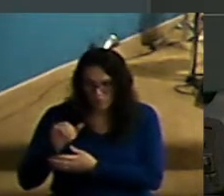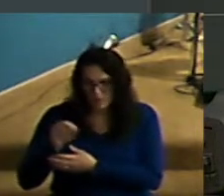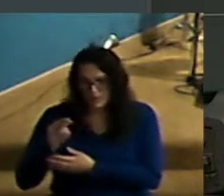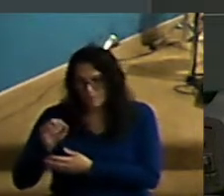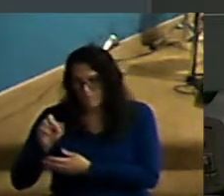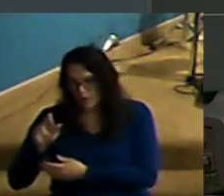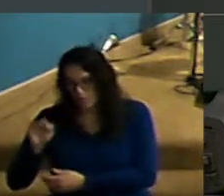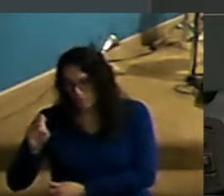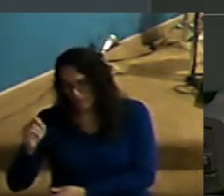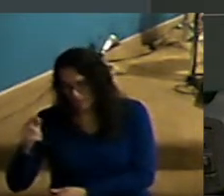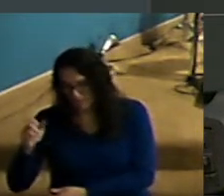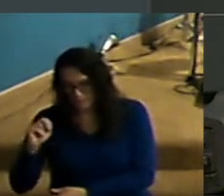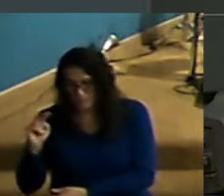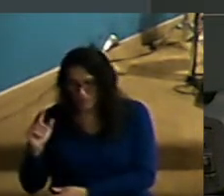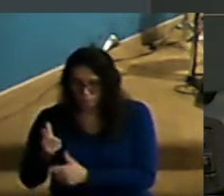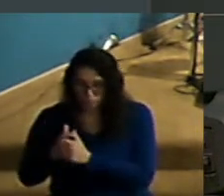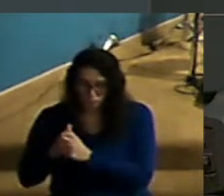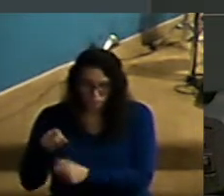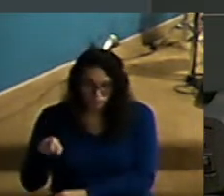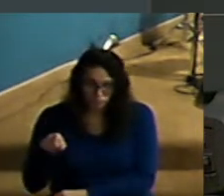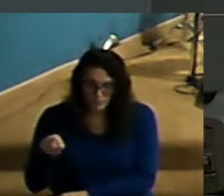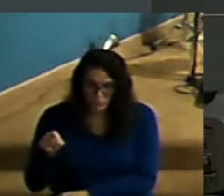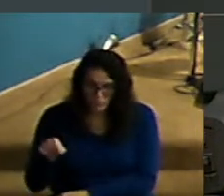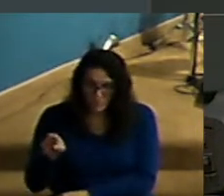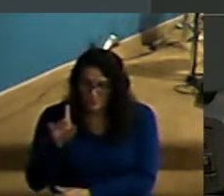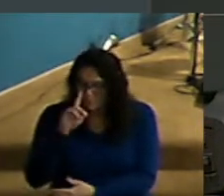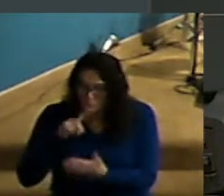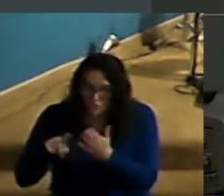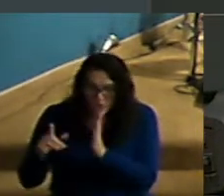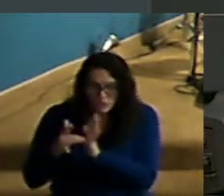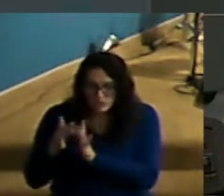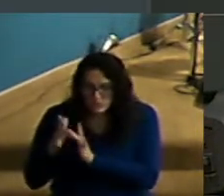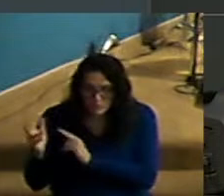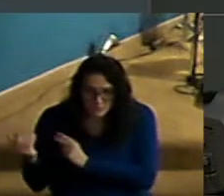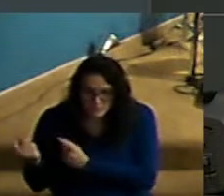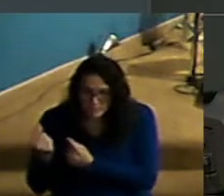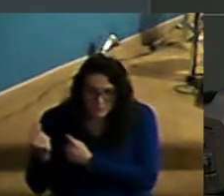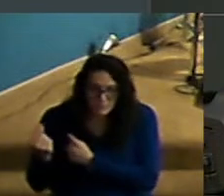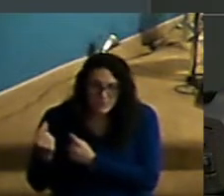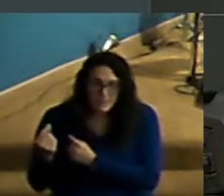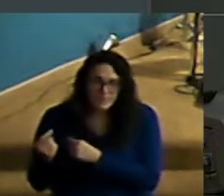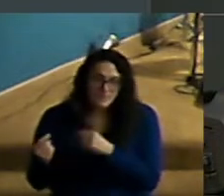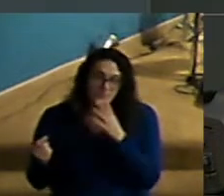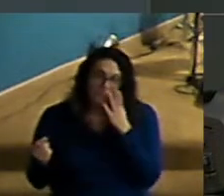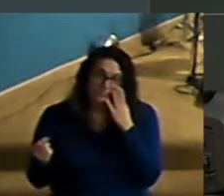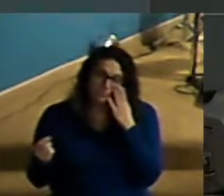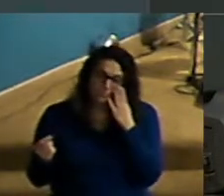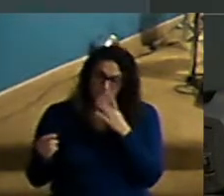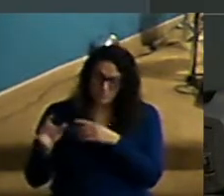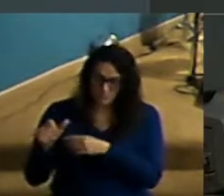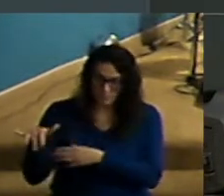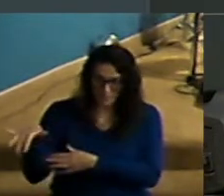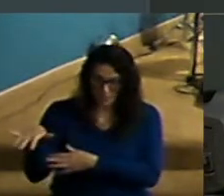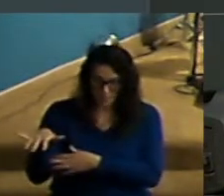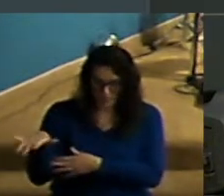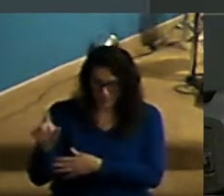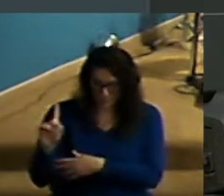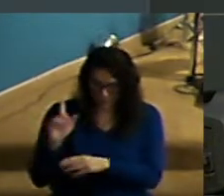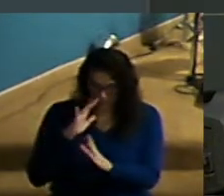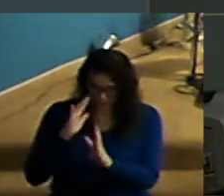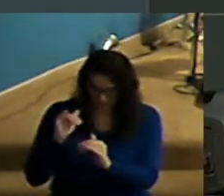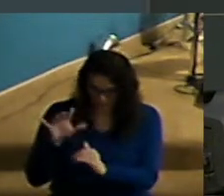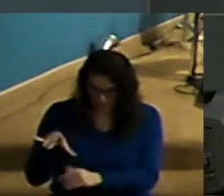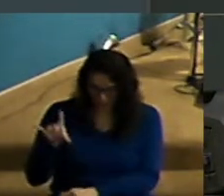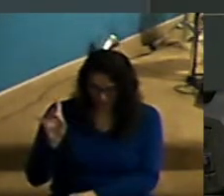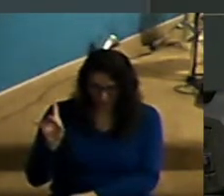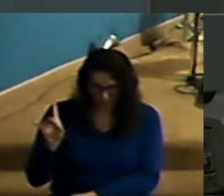Magdalene, they run to the tomb to check on Jesus. And in that place where they were expecting